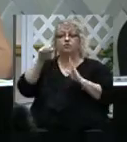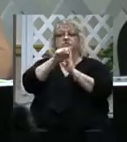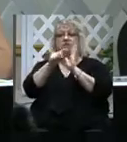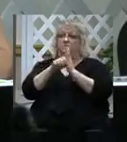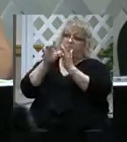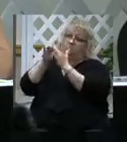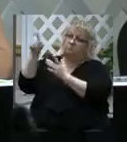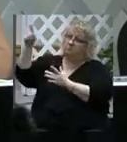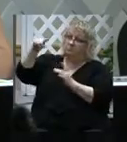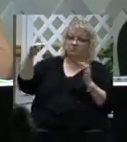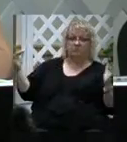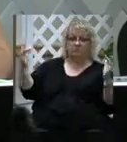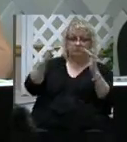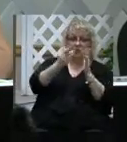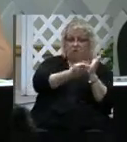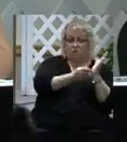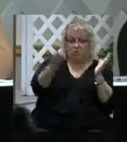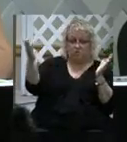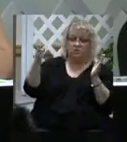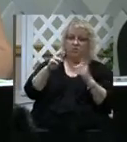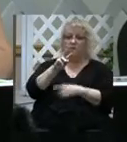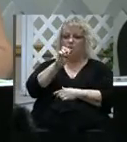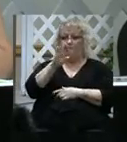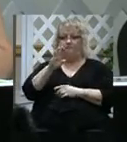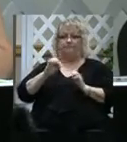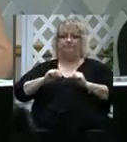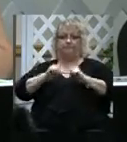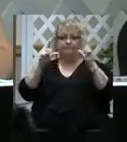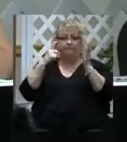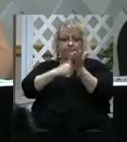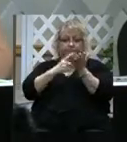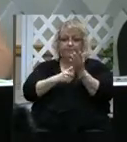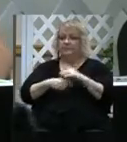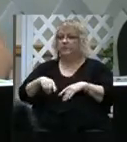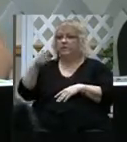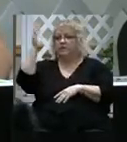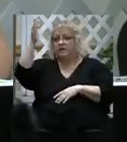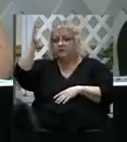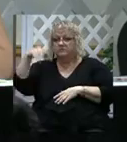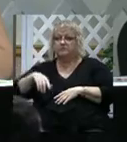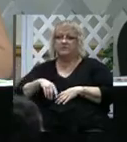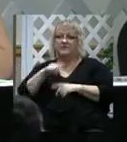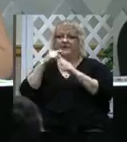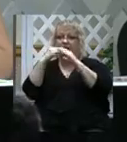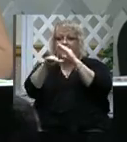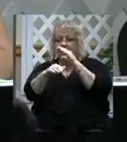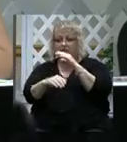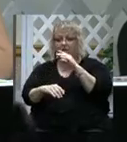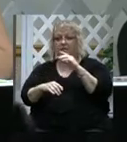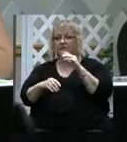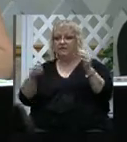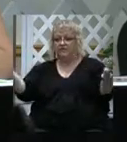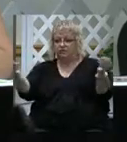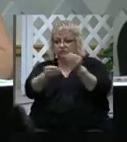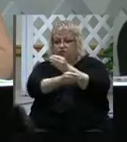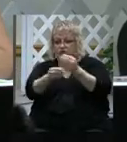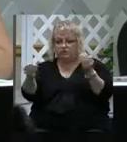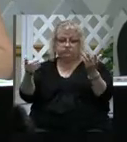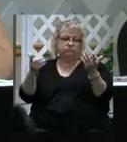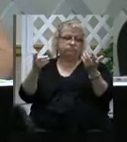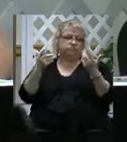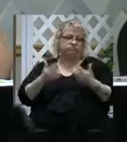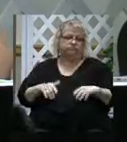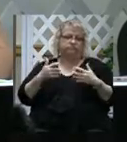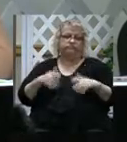can connect you, and we can have webinars, we can have discussions, we can have email exchanges, so